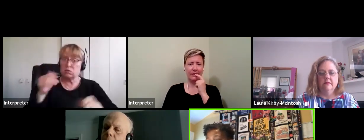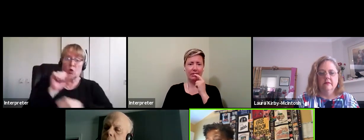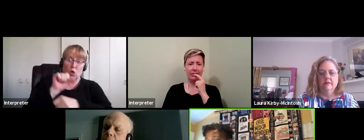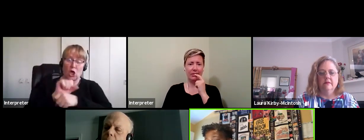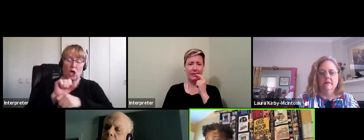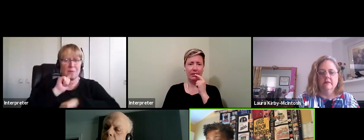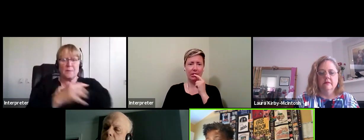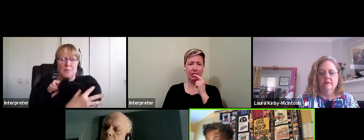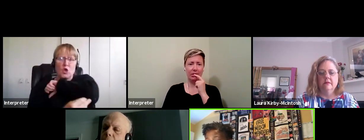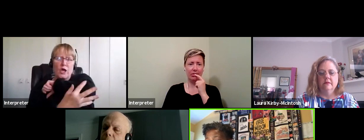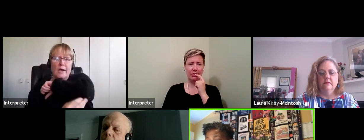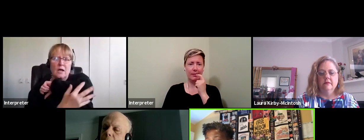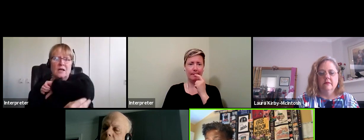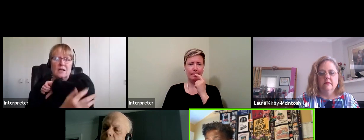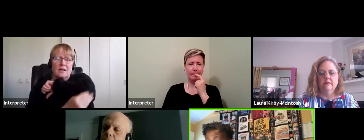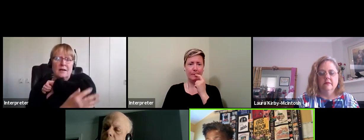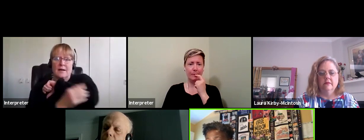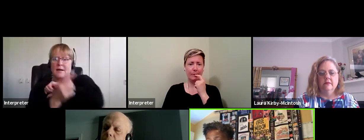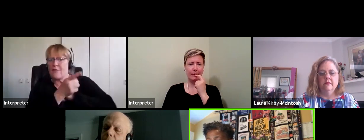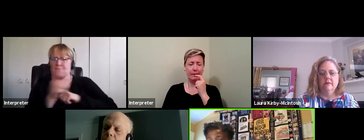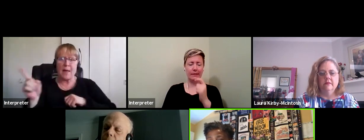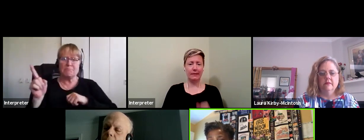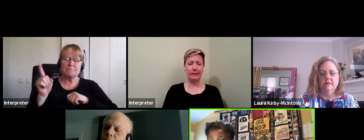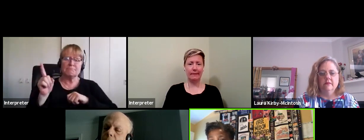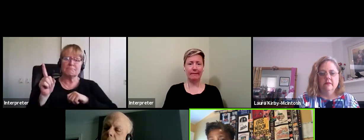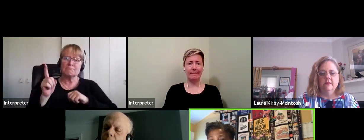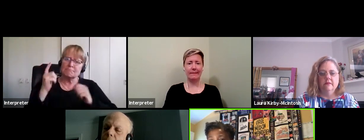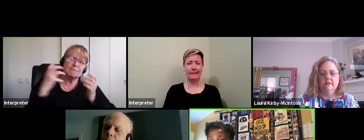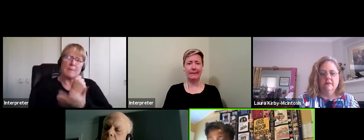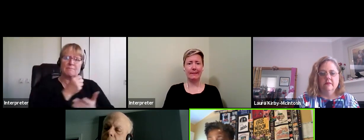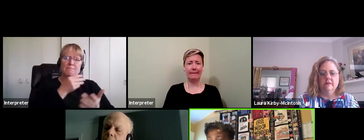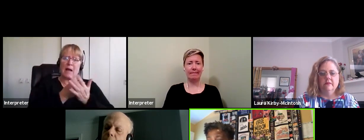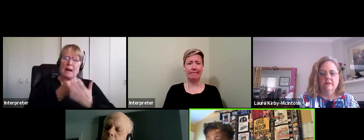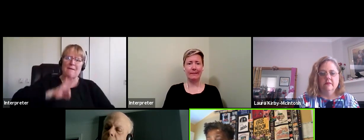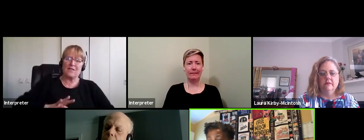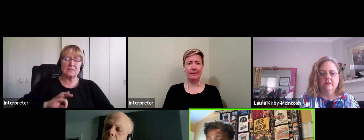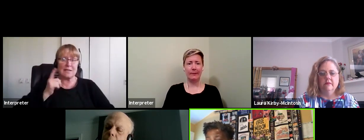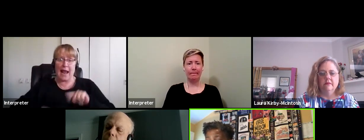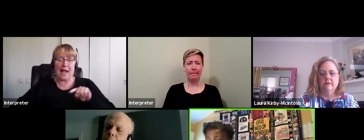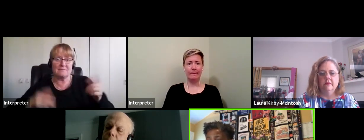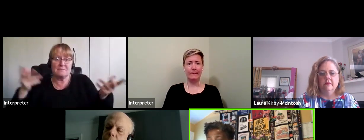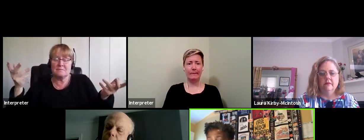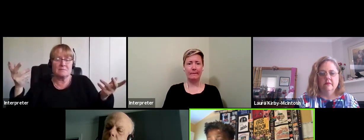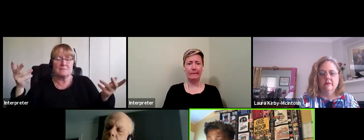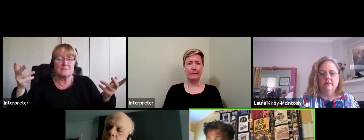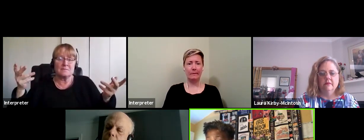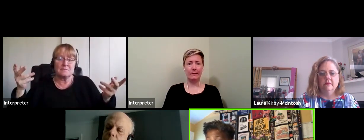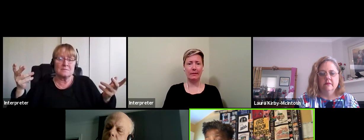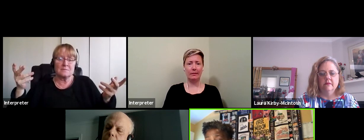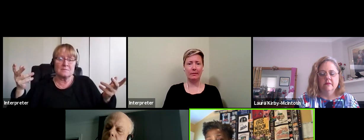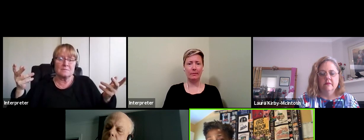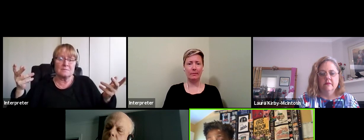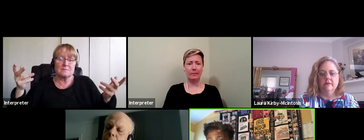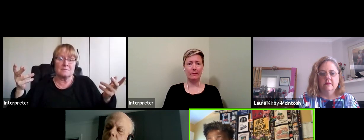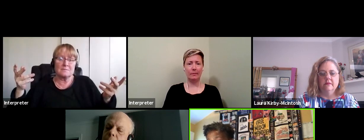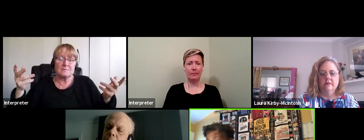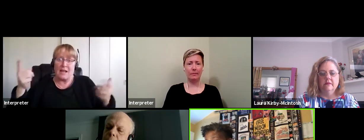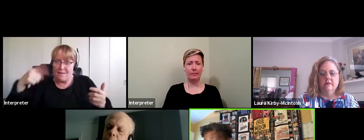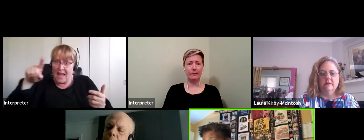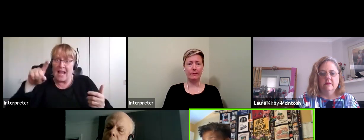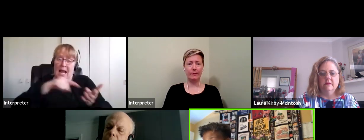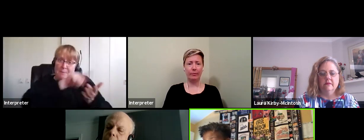poor and who are not entitled to a significant number of benefits, for which they, contribute